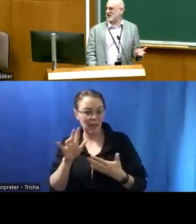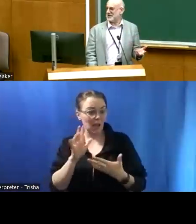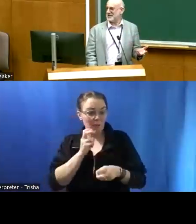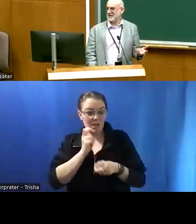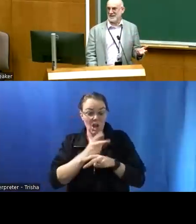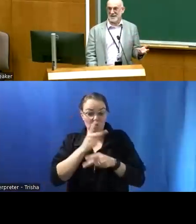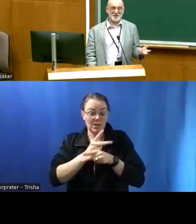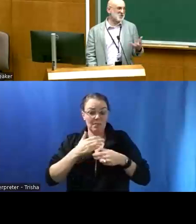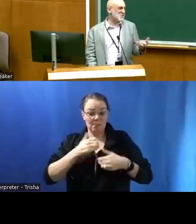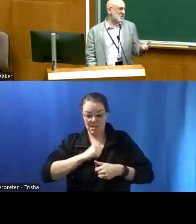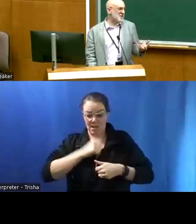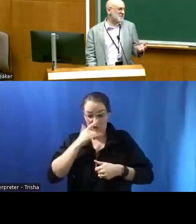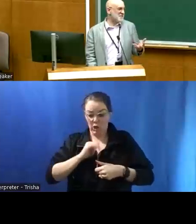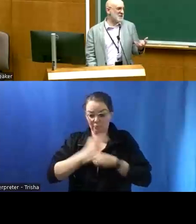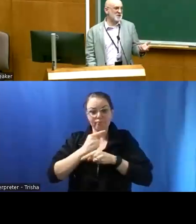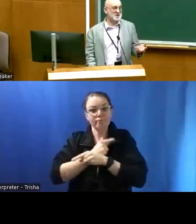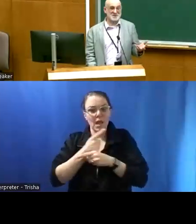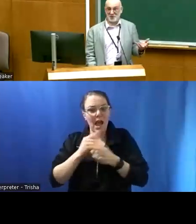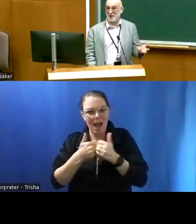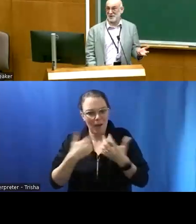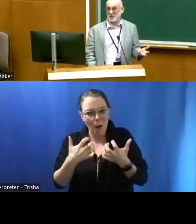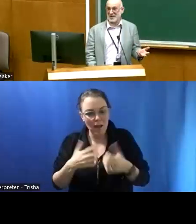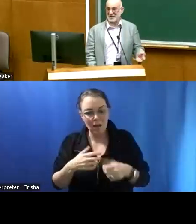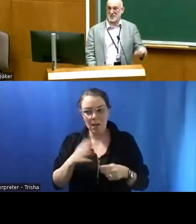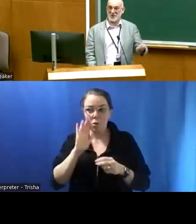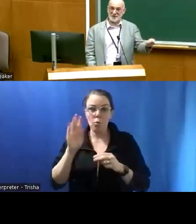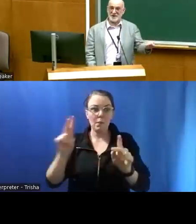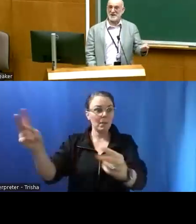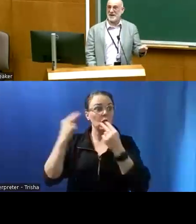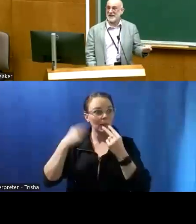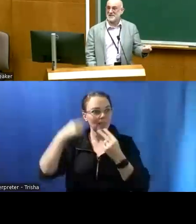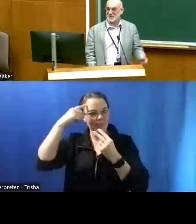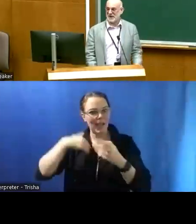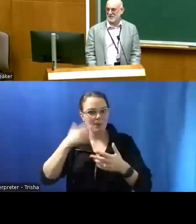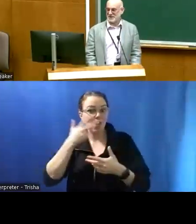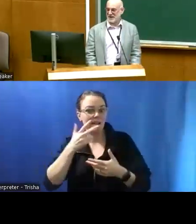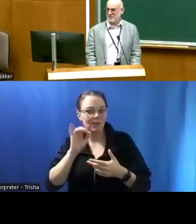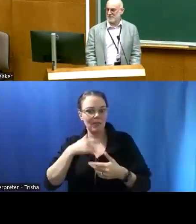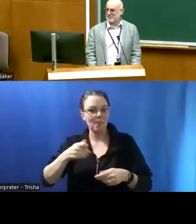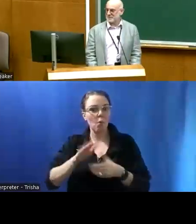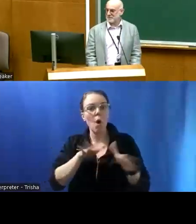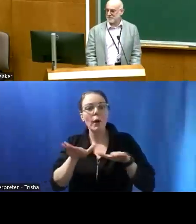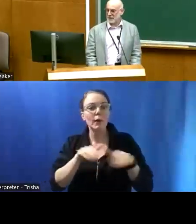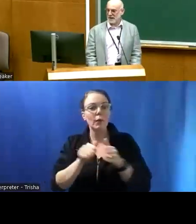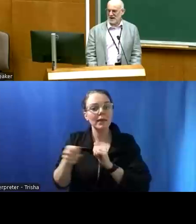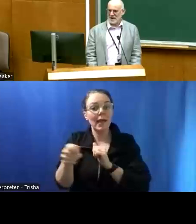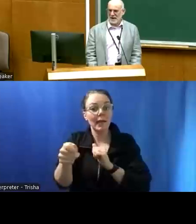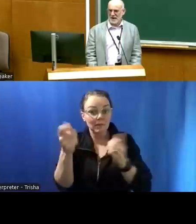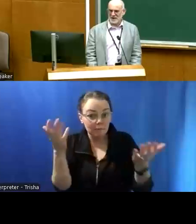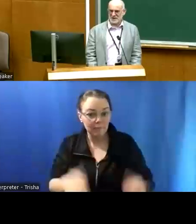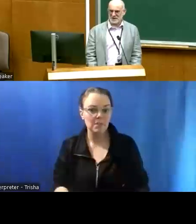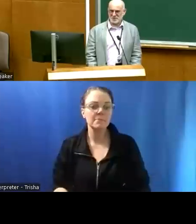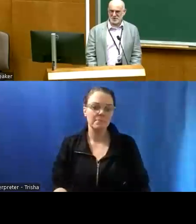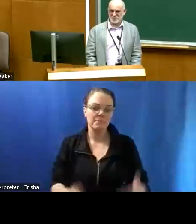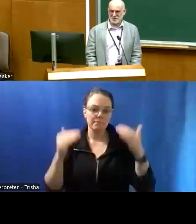to look. And then, of course, you wonder if people are going to still think you're attractive if you have a cane, for example. And